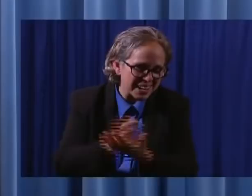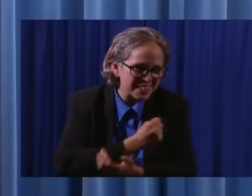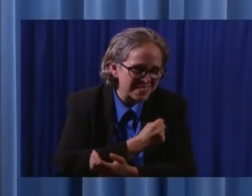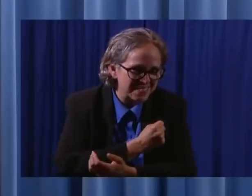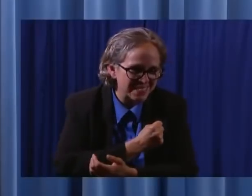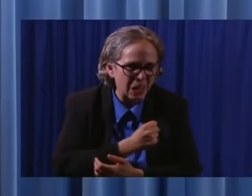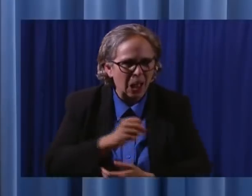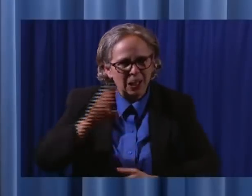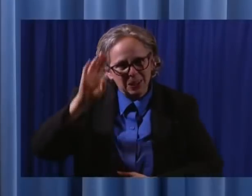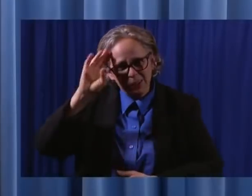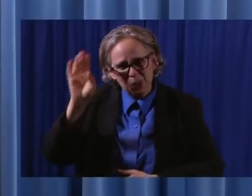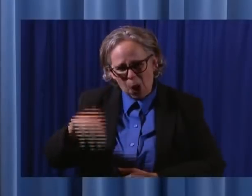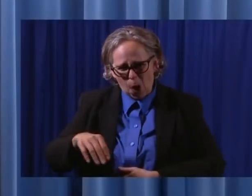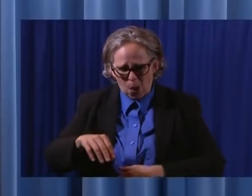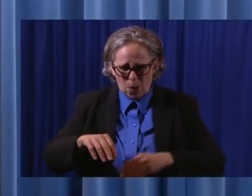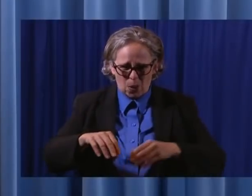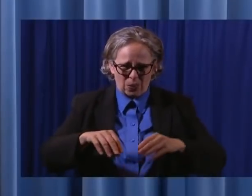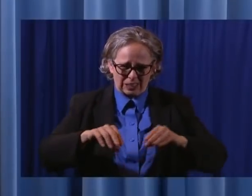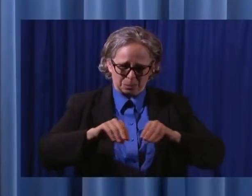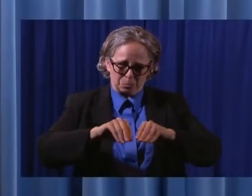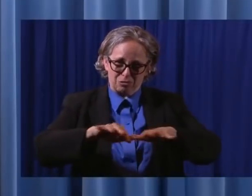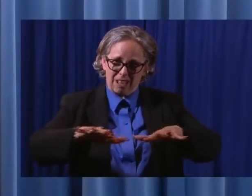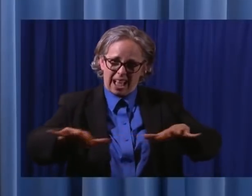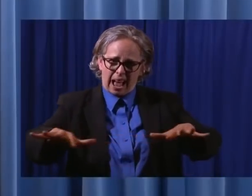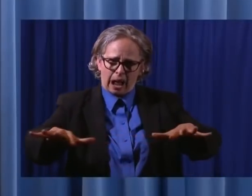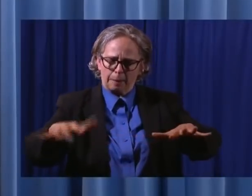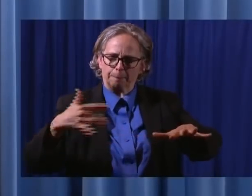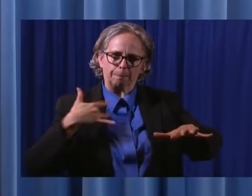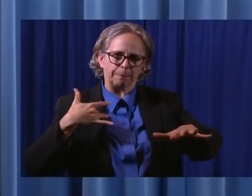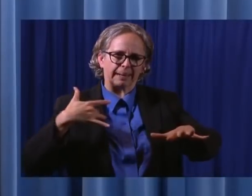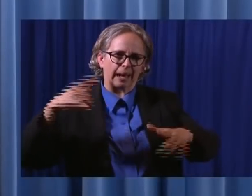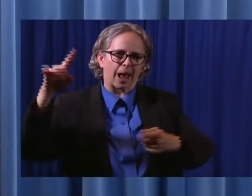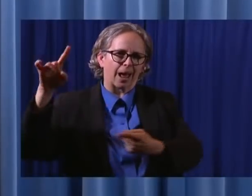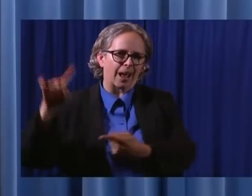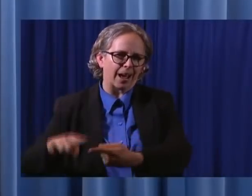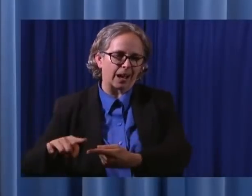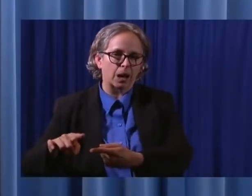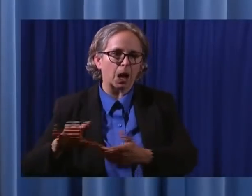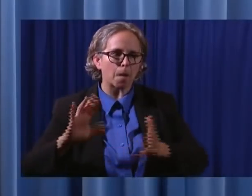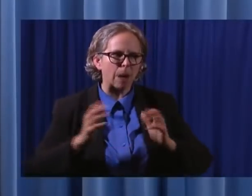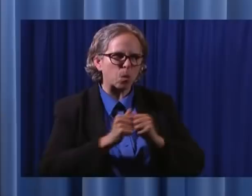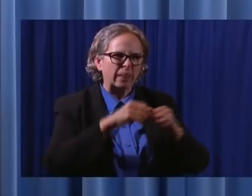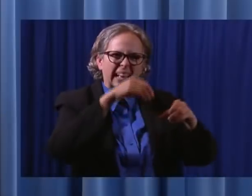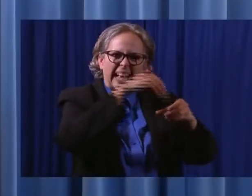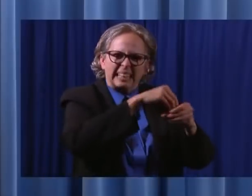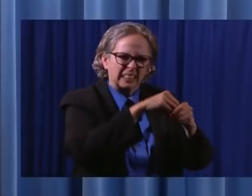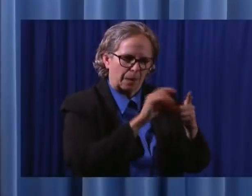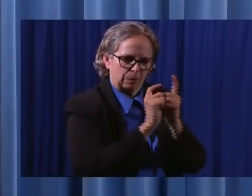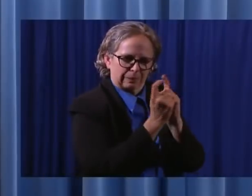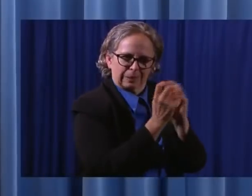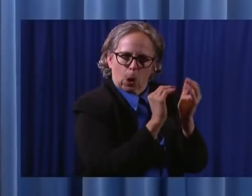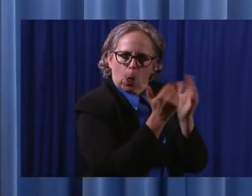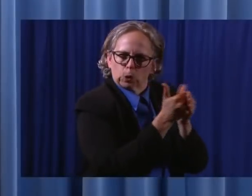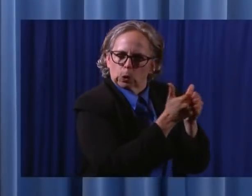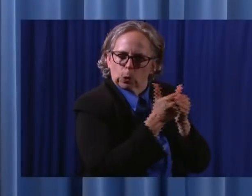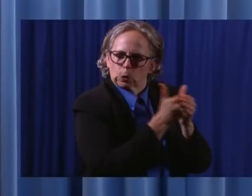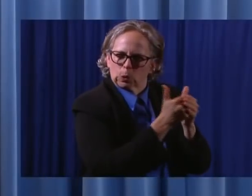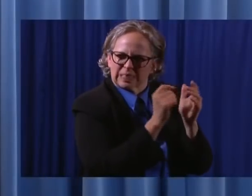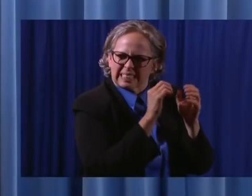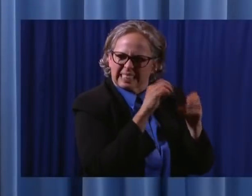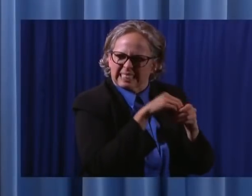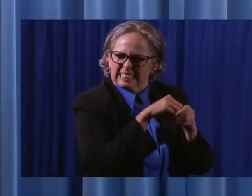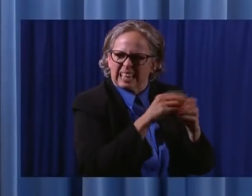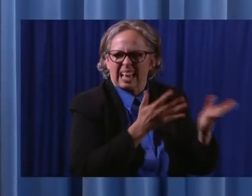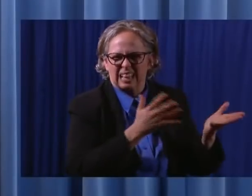is dramatically different than it is inside, and that people wear masks, and that we